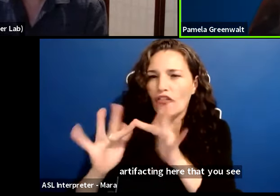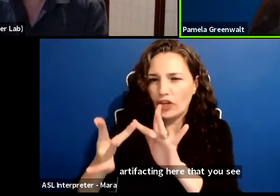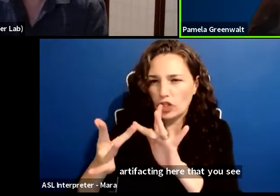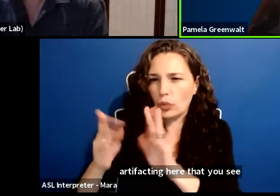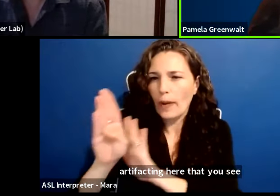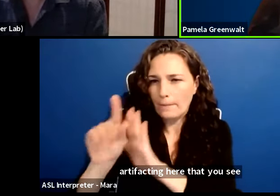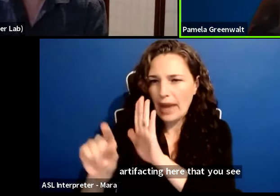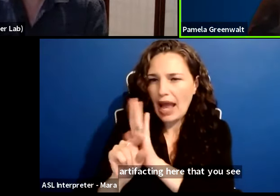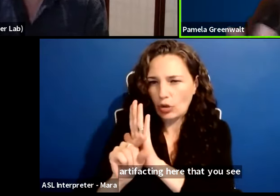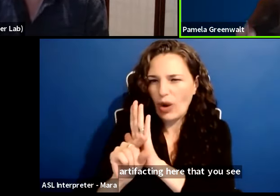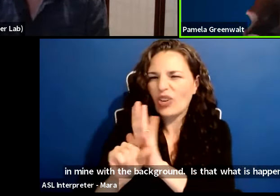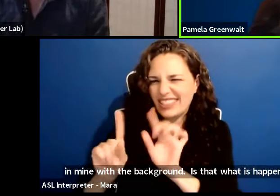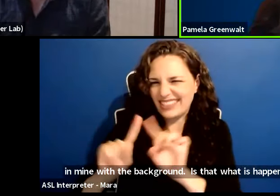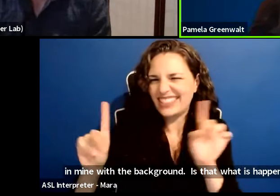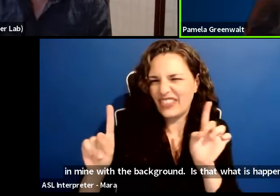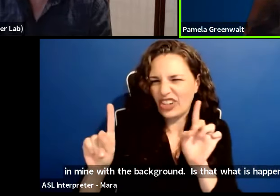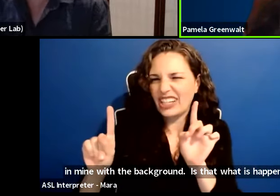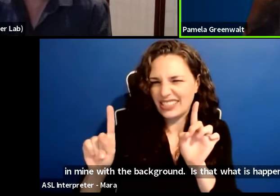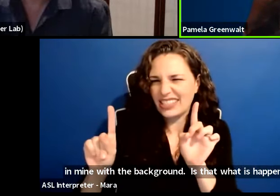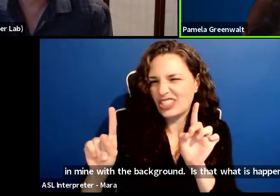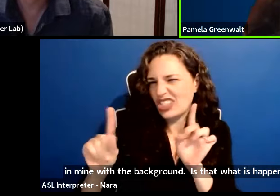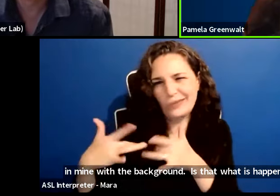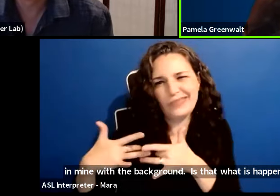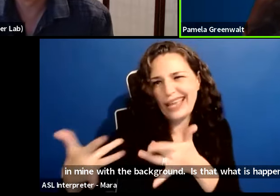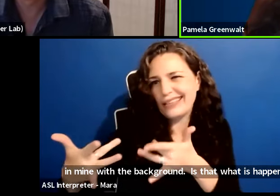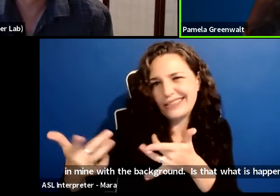just prone to that kind of...